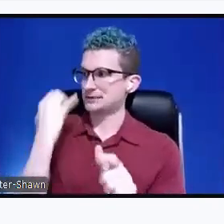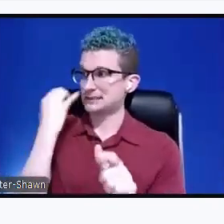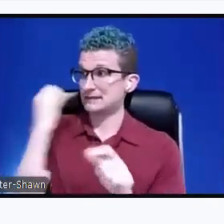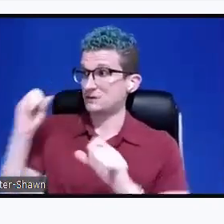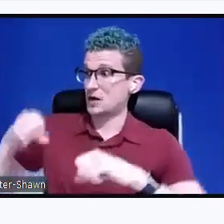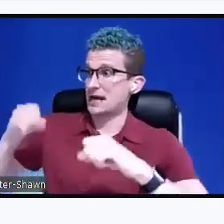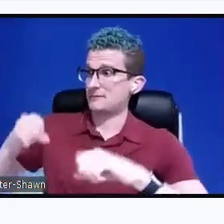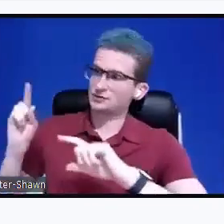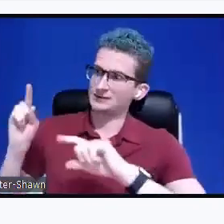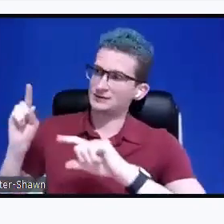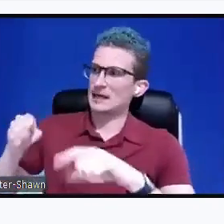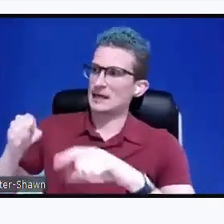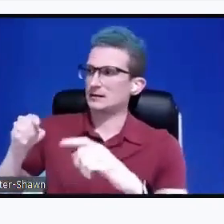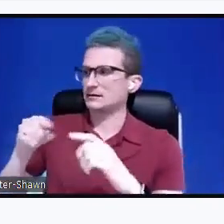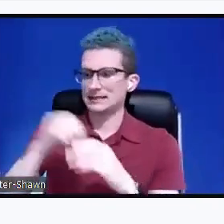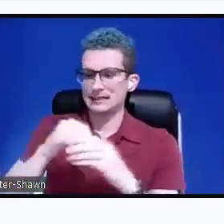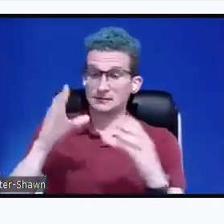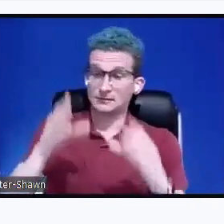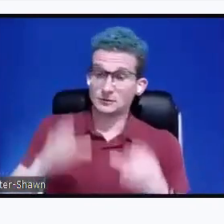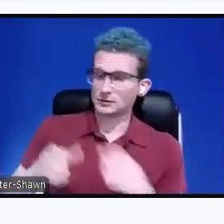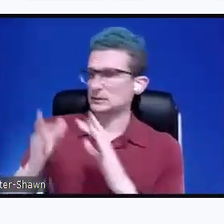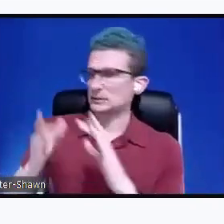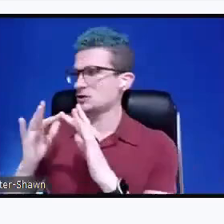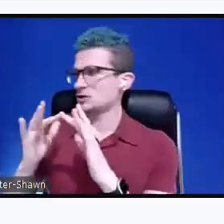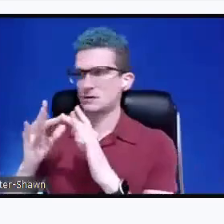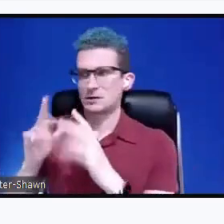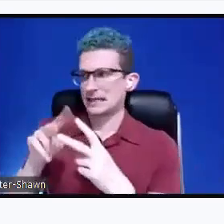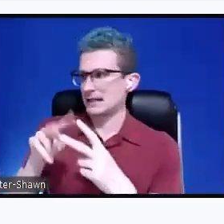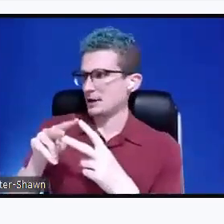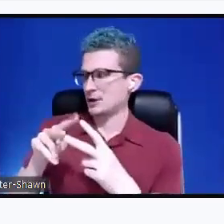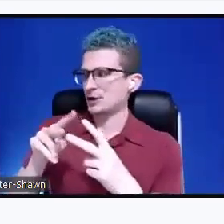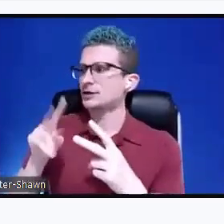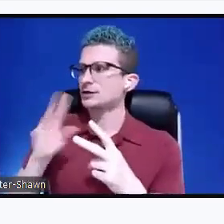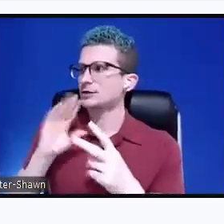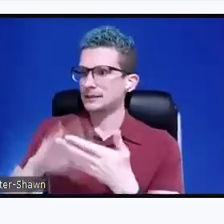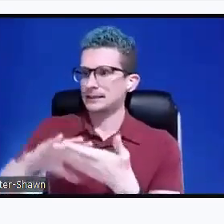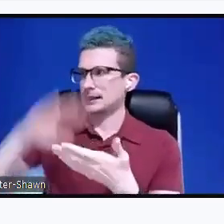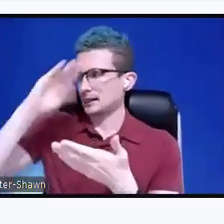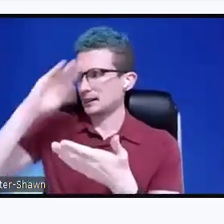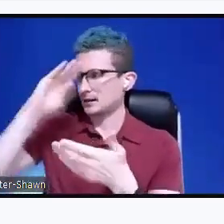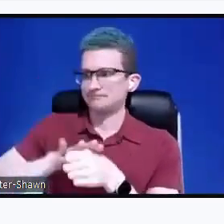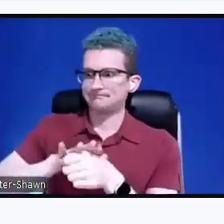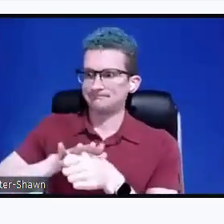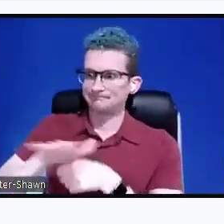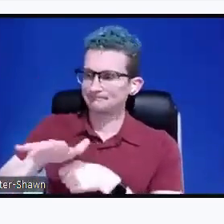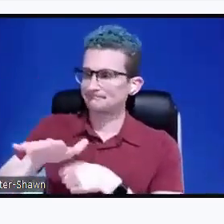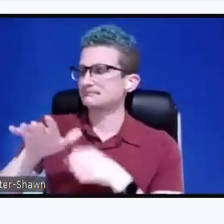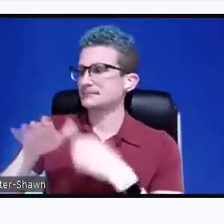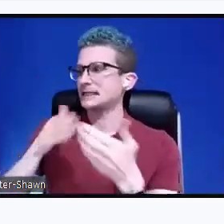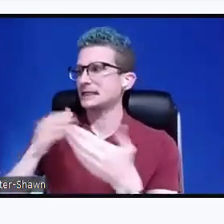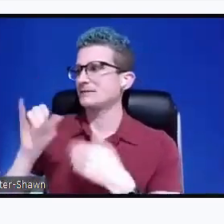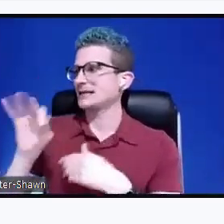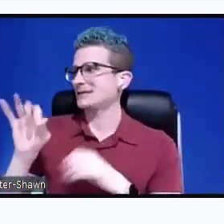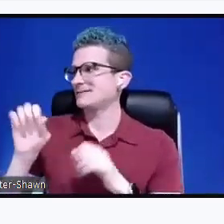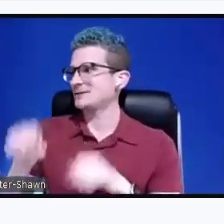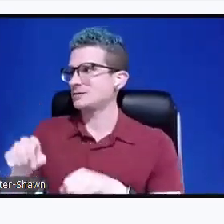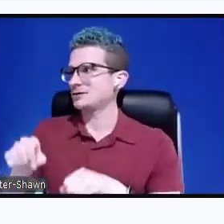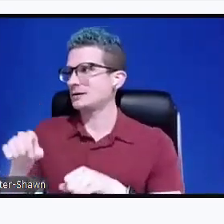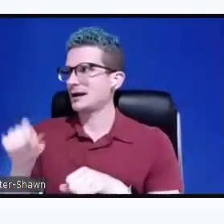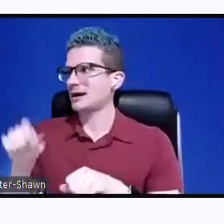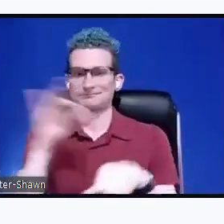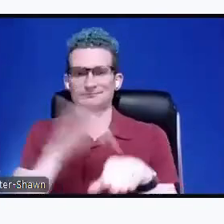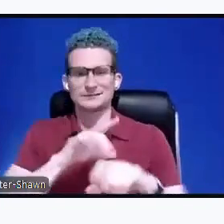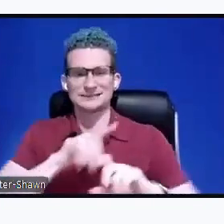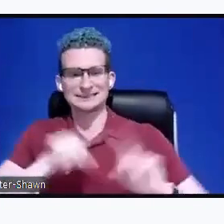or virtual. You learn a lot, really, even if you can cross over to different communities and listen to communities outside of yourself too, right?